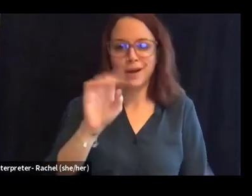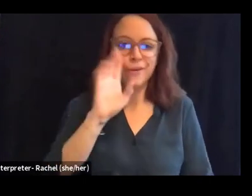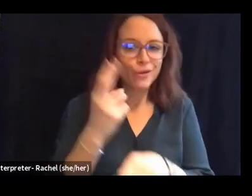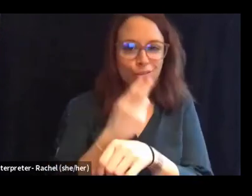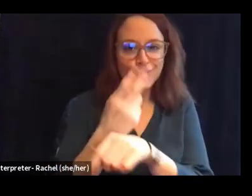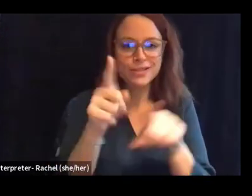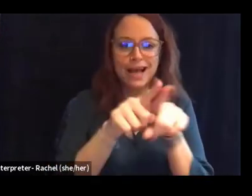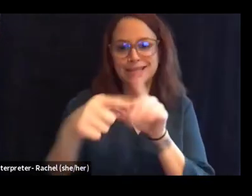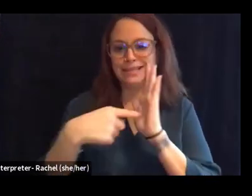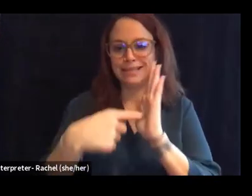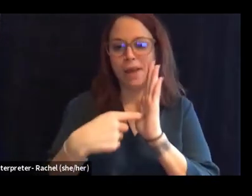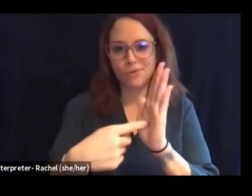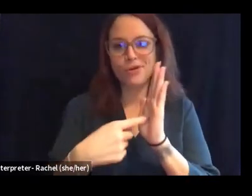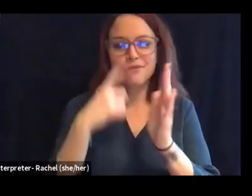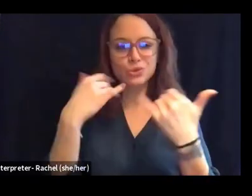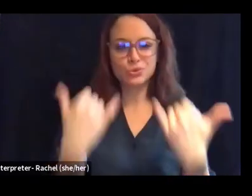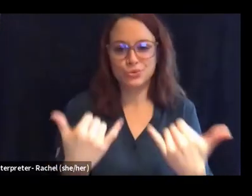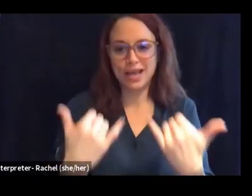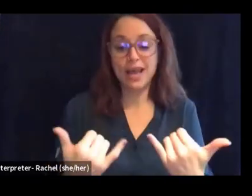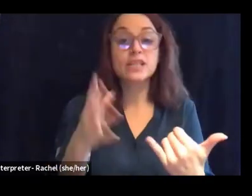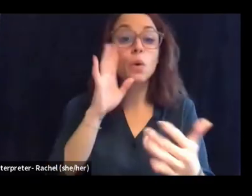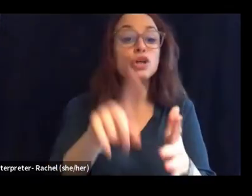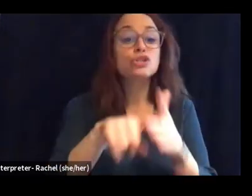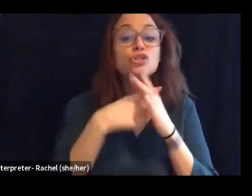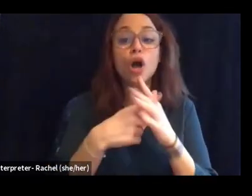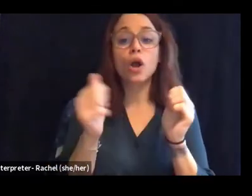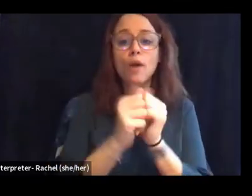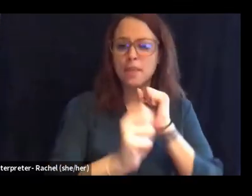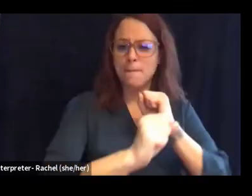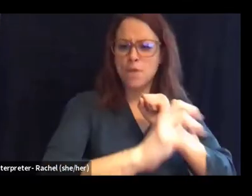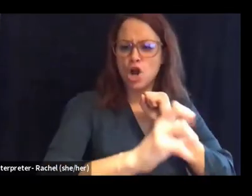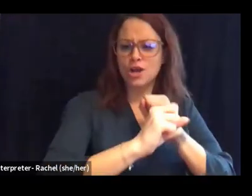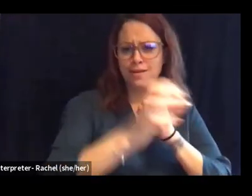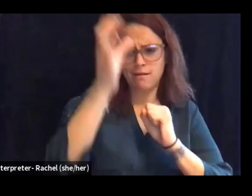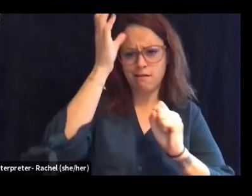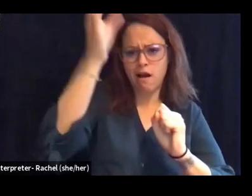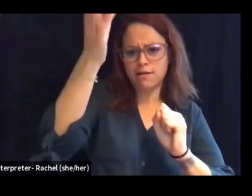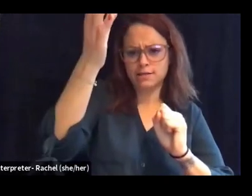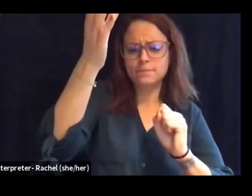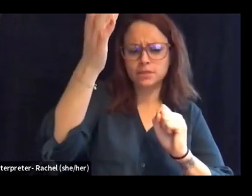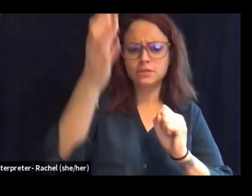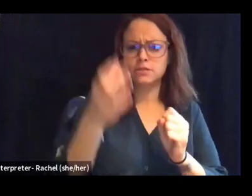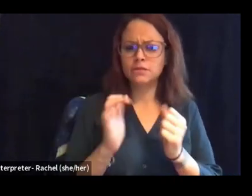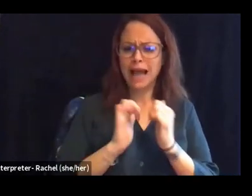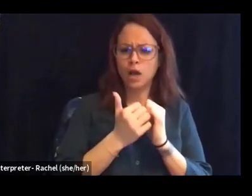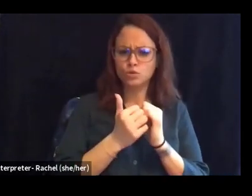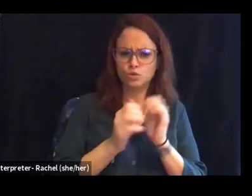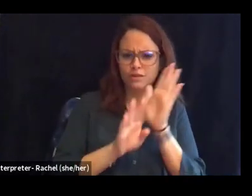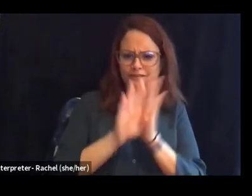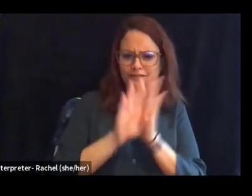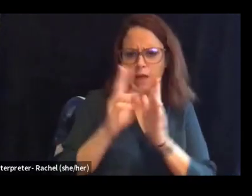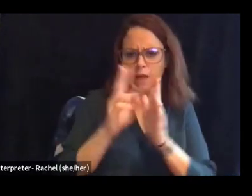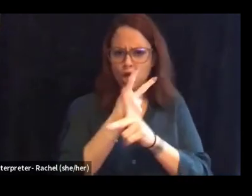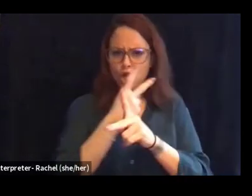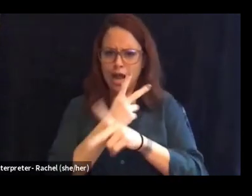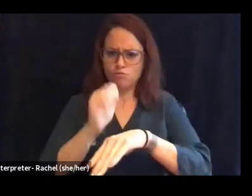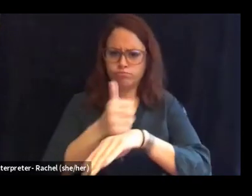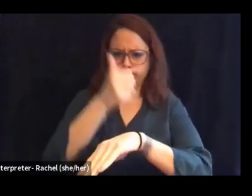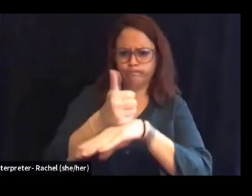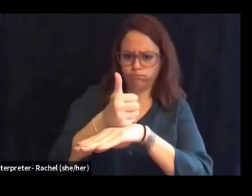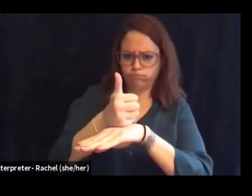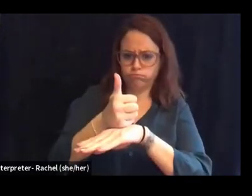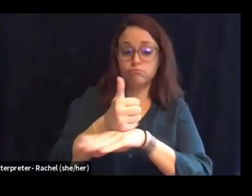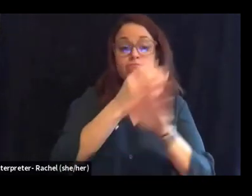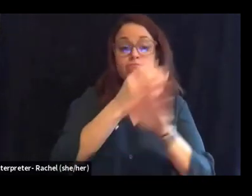we're going to start out with talking about how to build some powerful marketing concepts. We're going to go into some detail